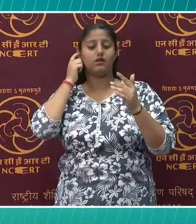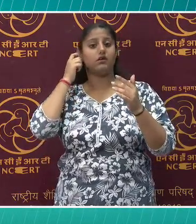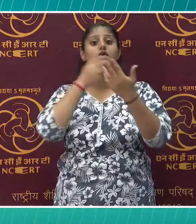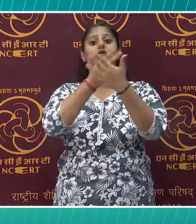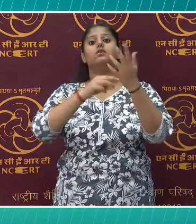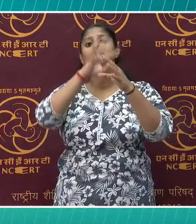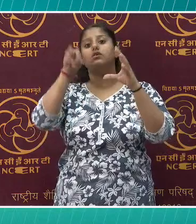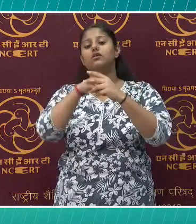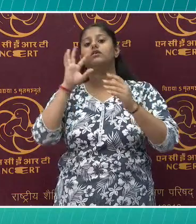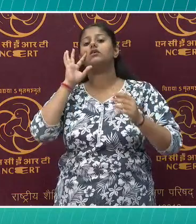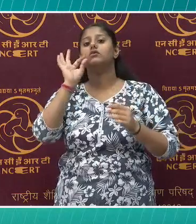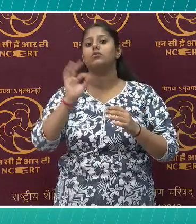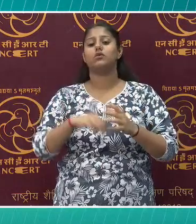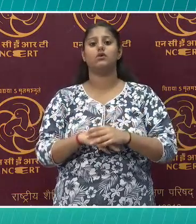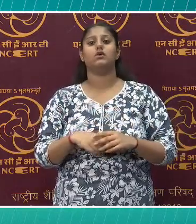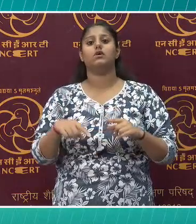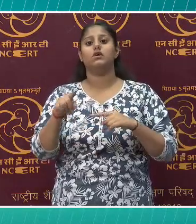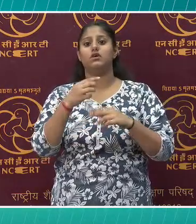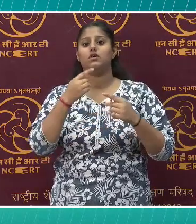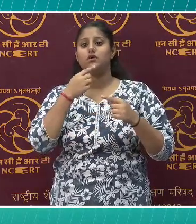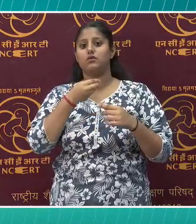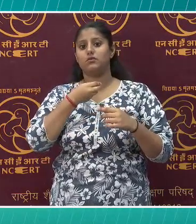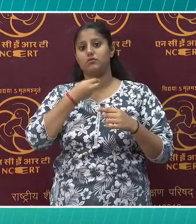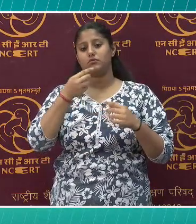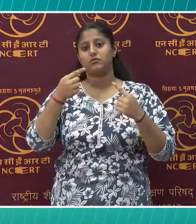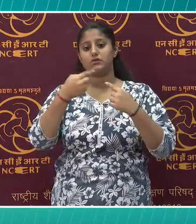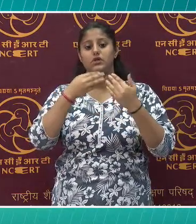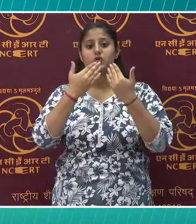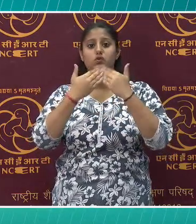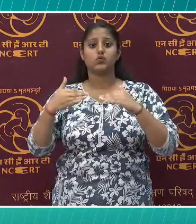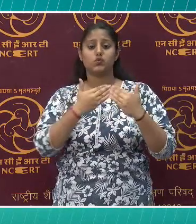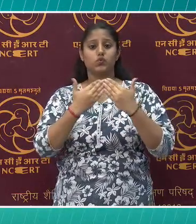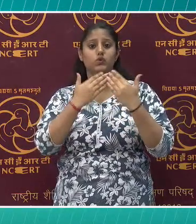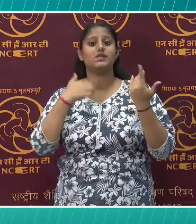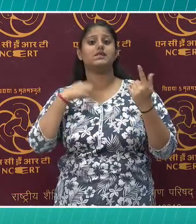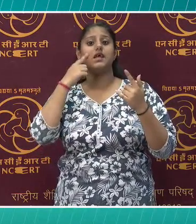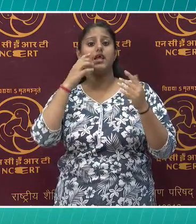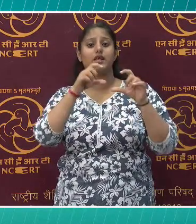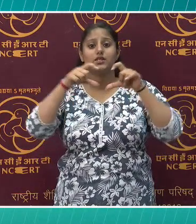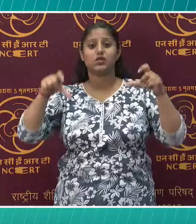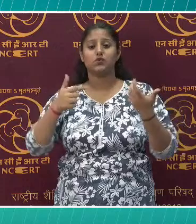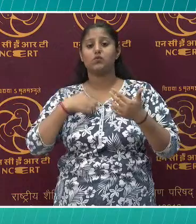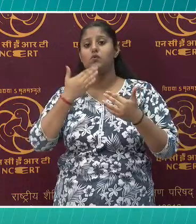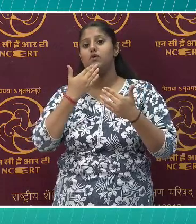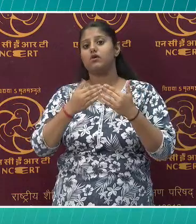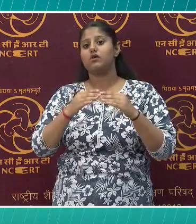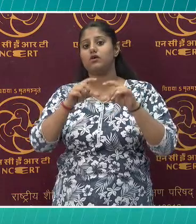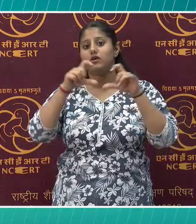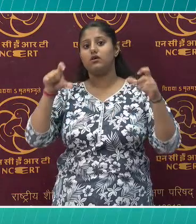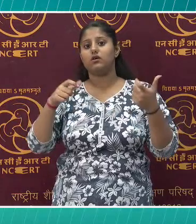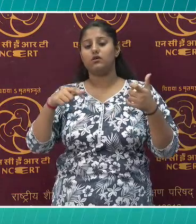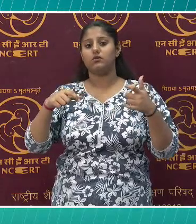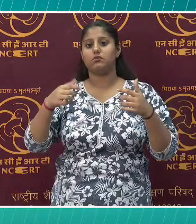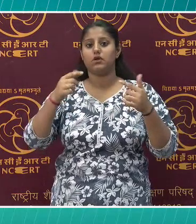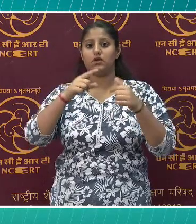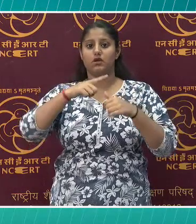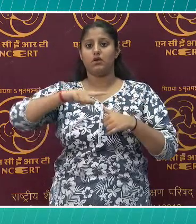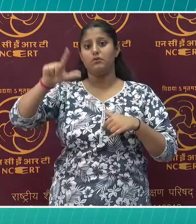get a resource person, please invite them to your schools or your institutes, and of course always